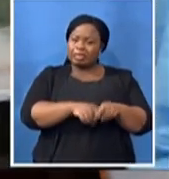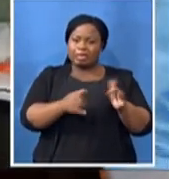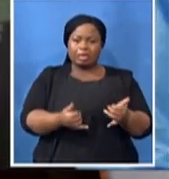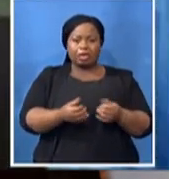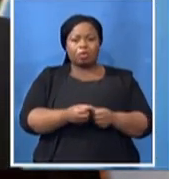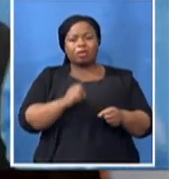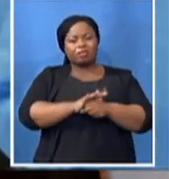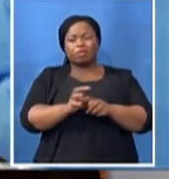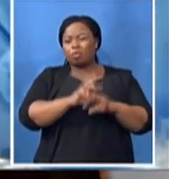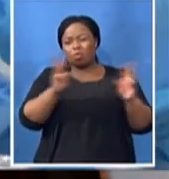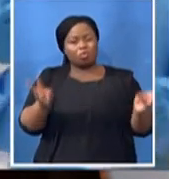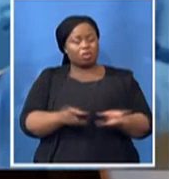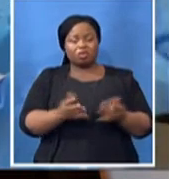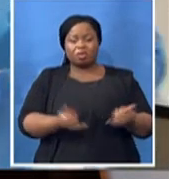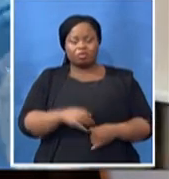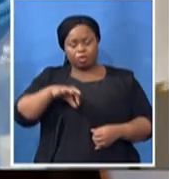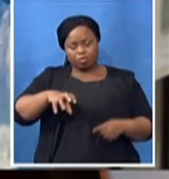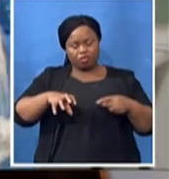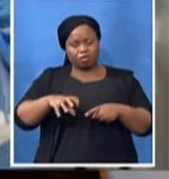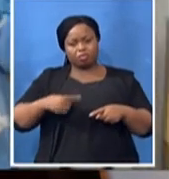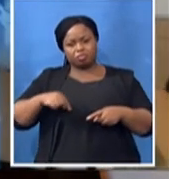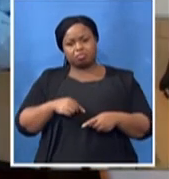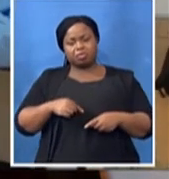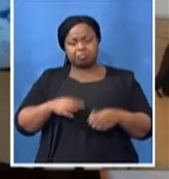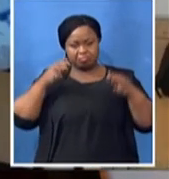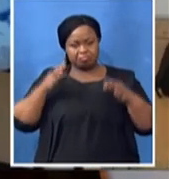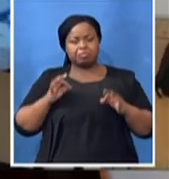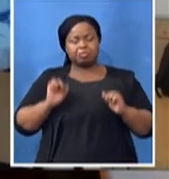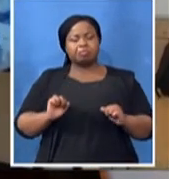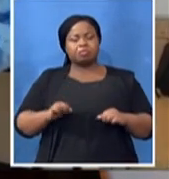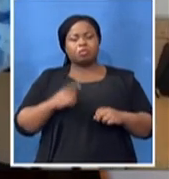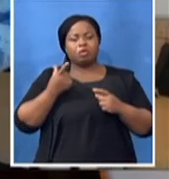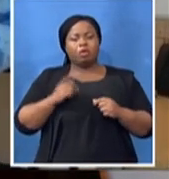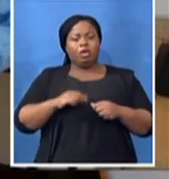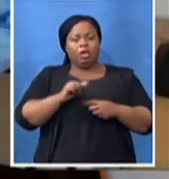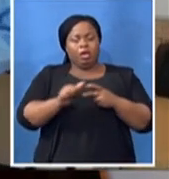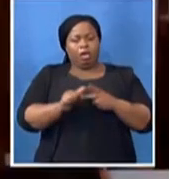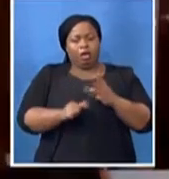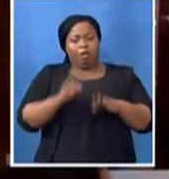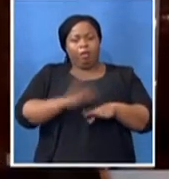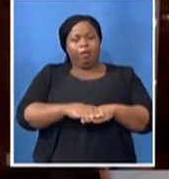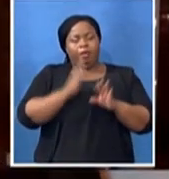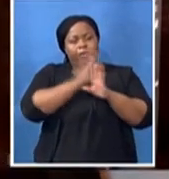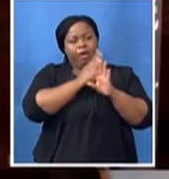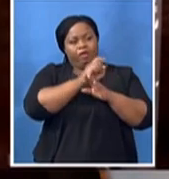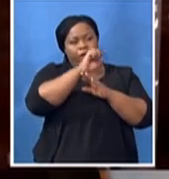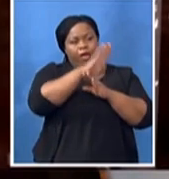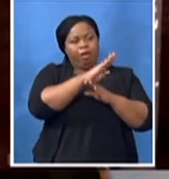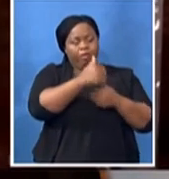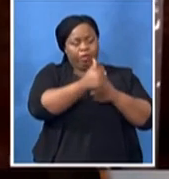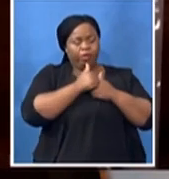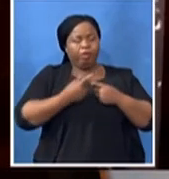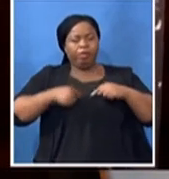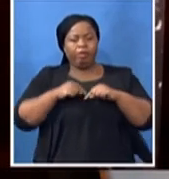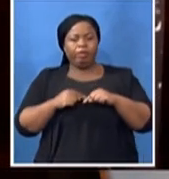upon ourselves to enlist a number of assistants, particularly from the private laboratory services, which have given us the